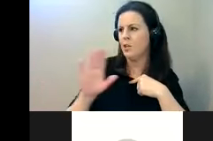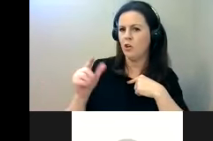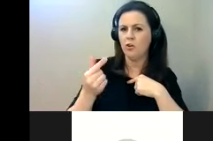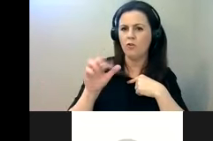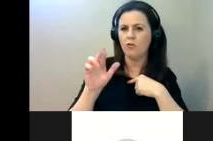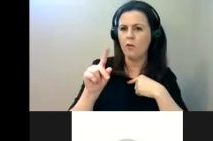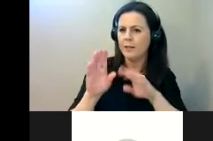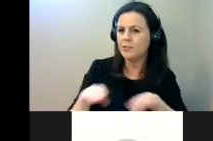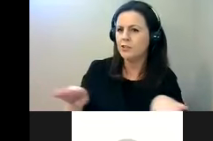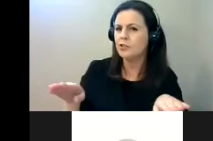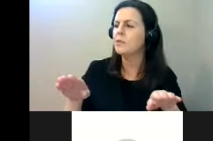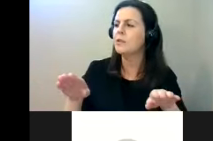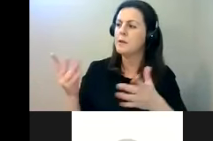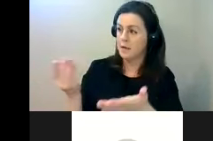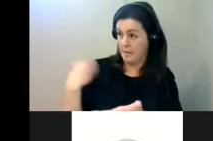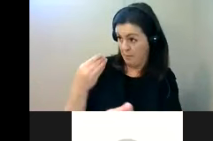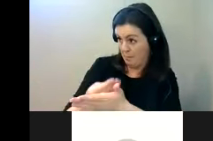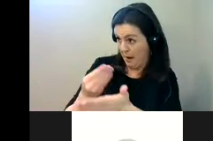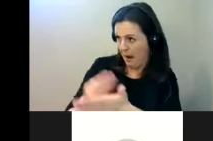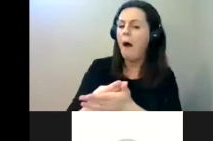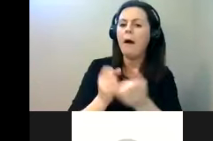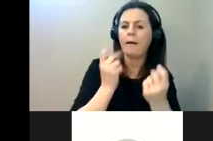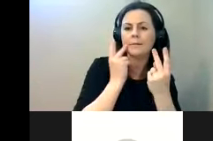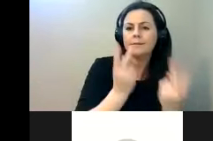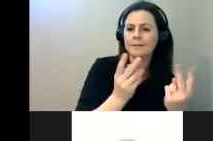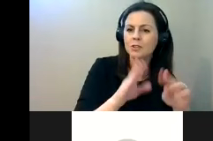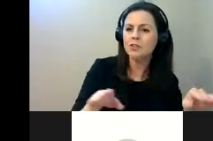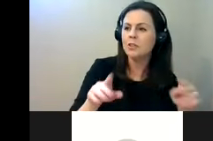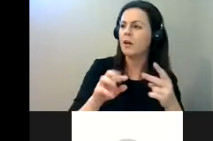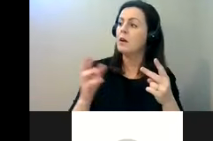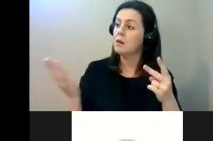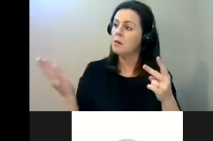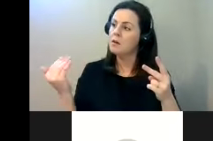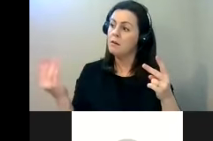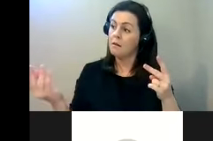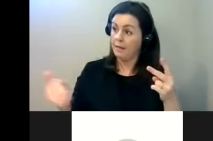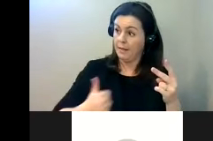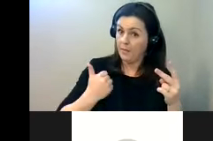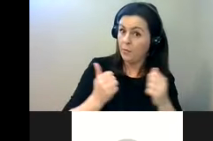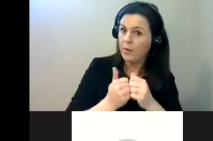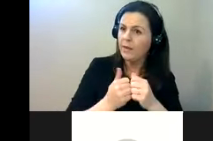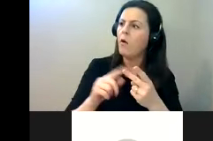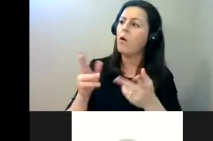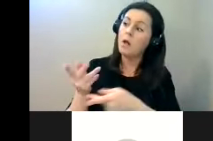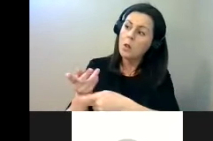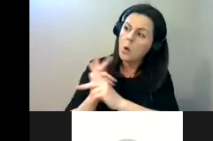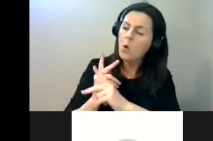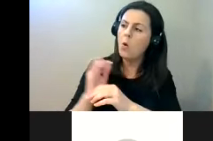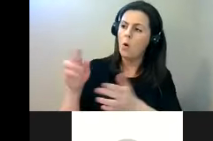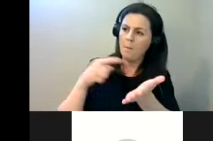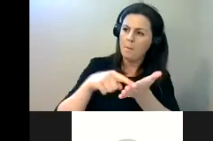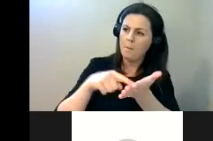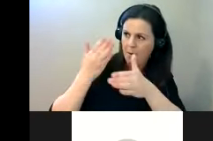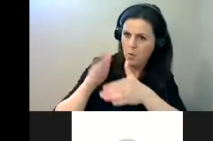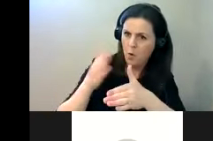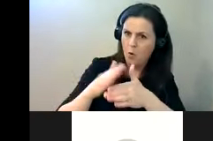unless money is lent or given, or living with them, or guaranteeing loans or mortgages, all